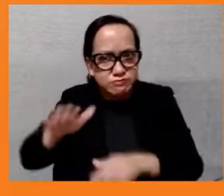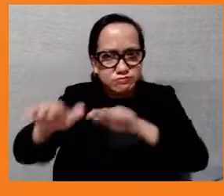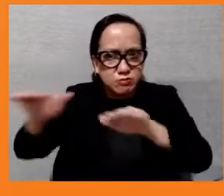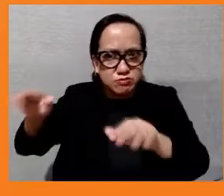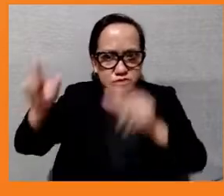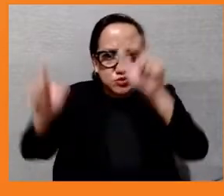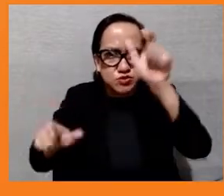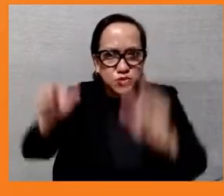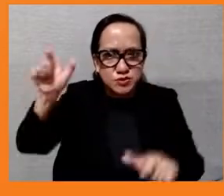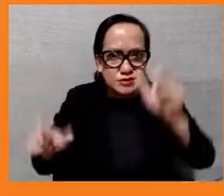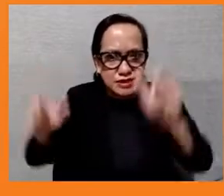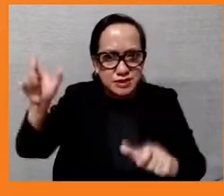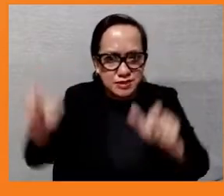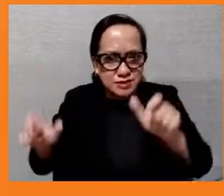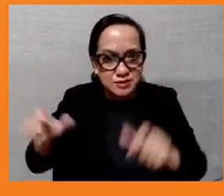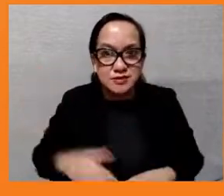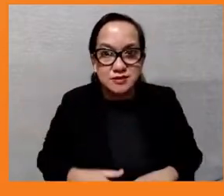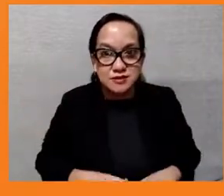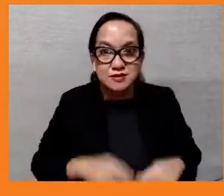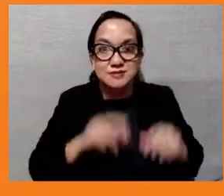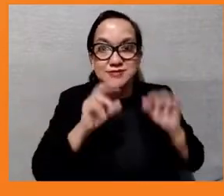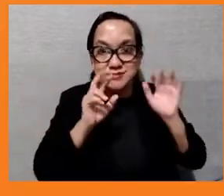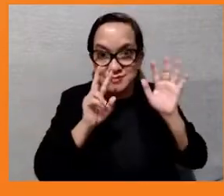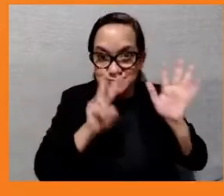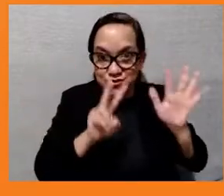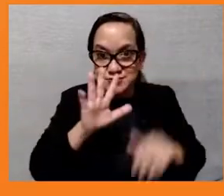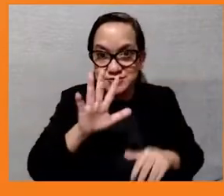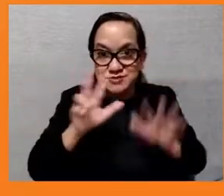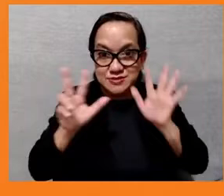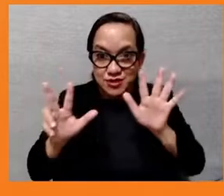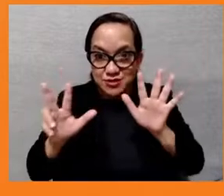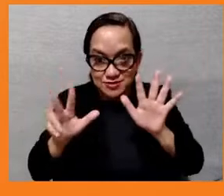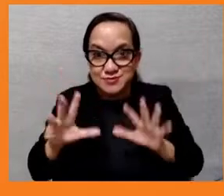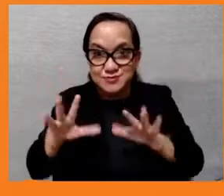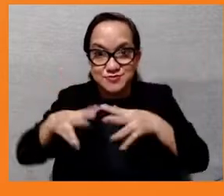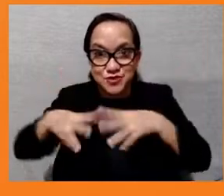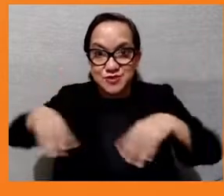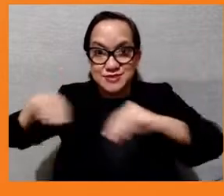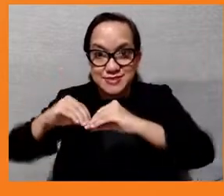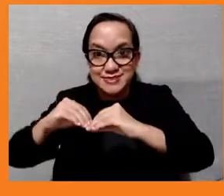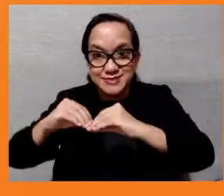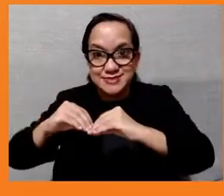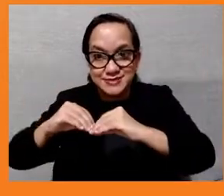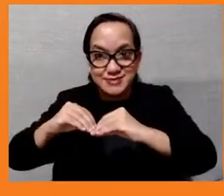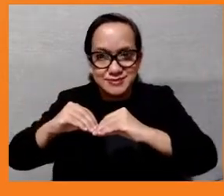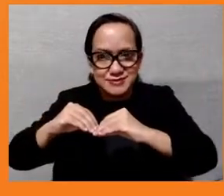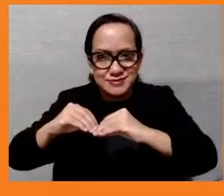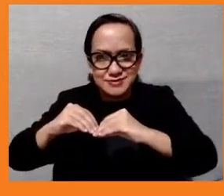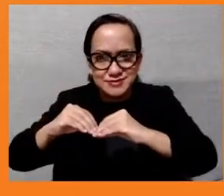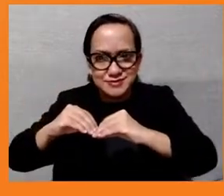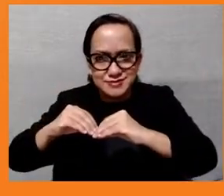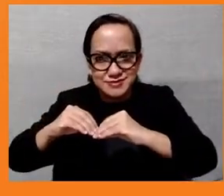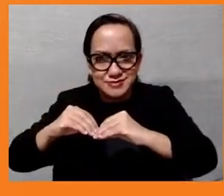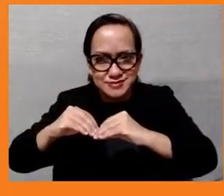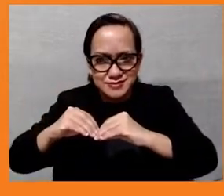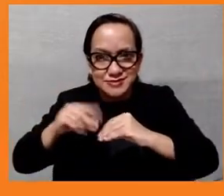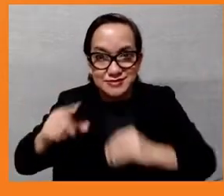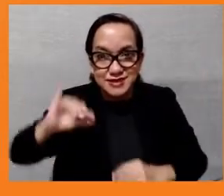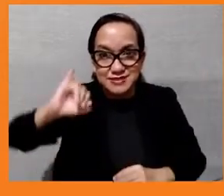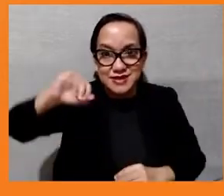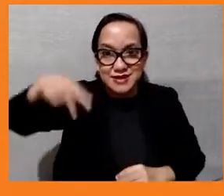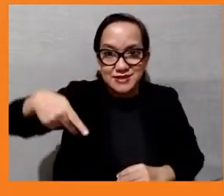with a declaration on business and human rights. It can, and also some guidelines,